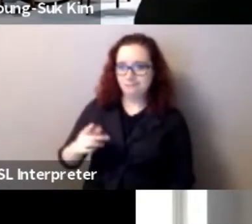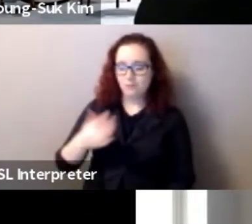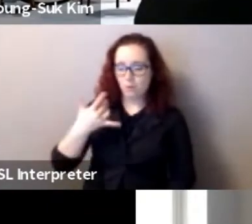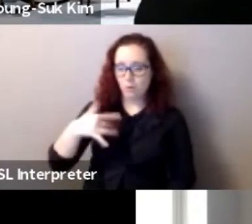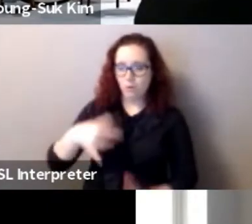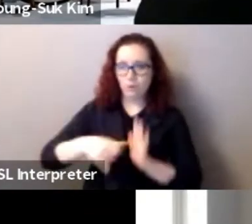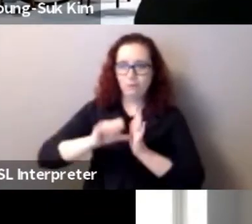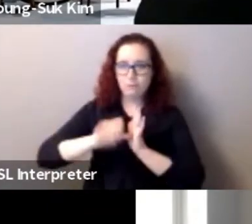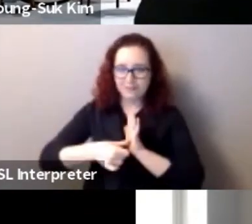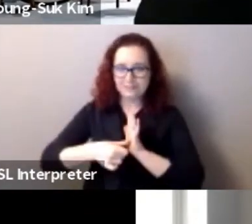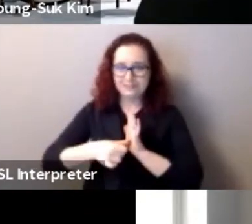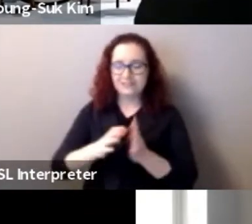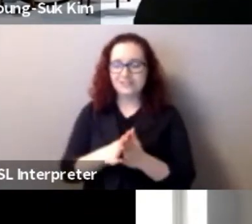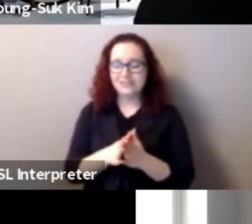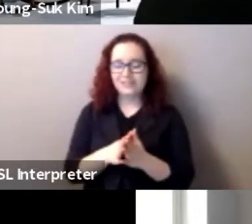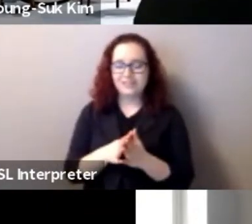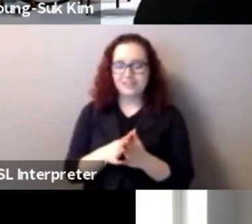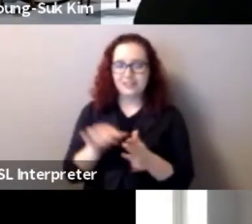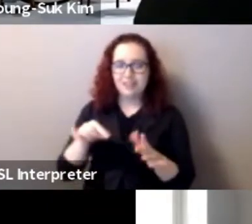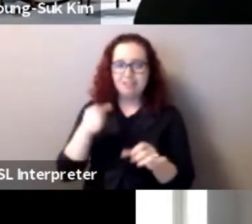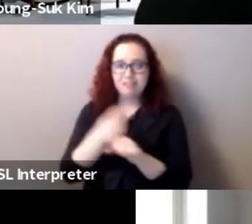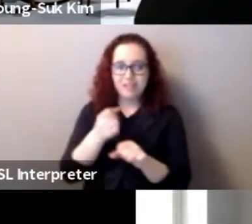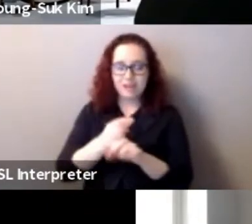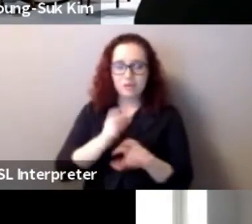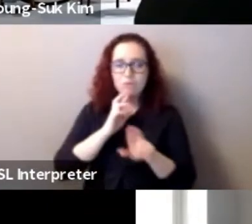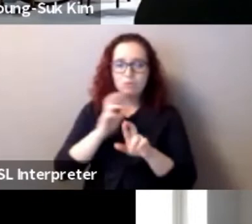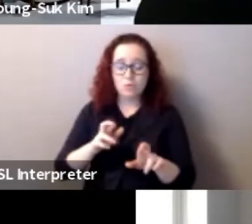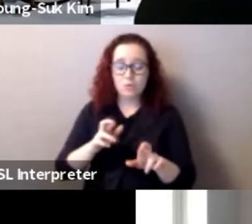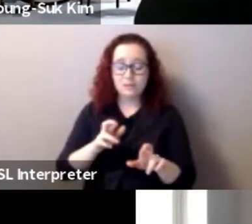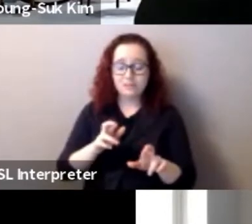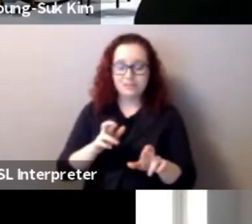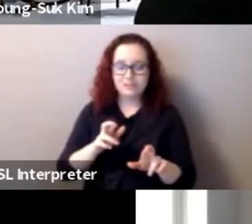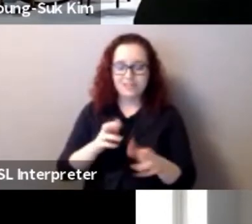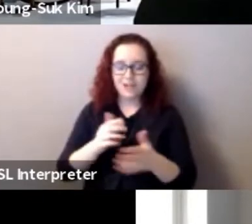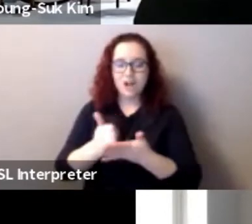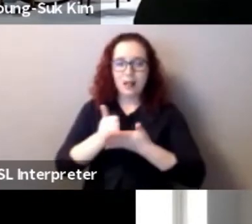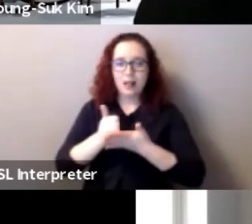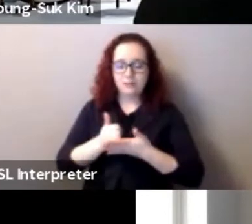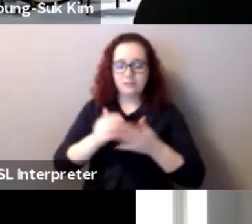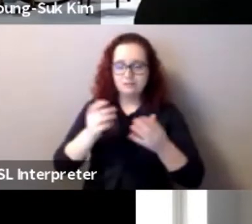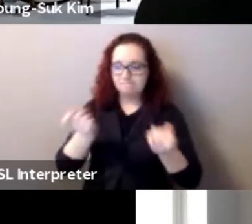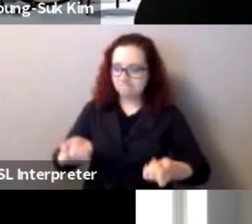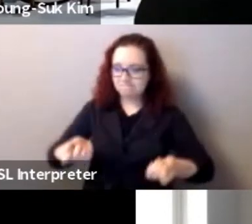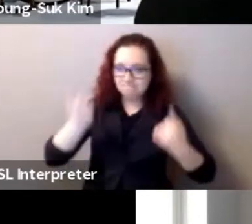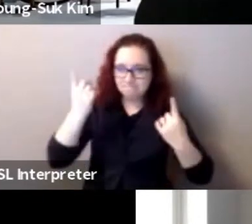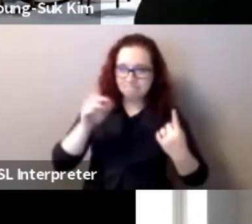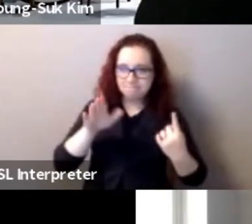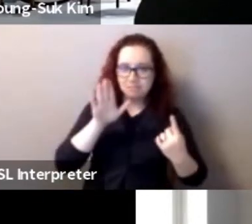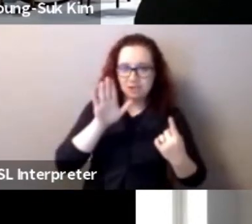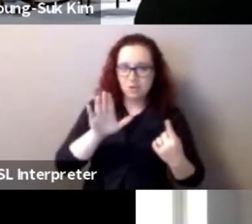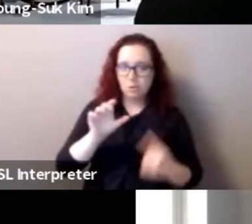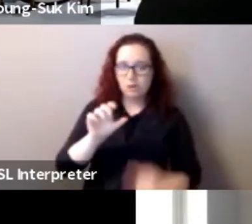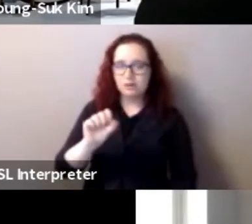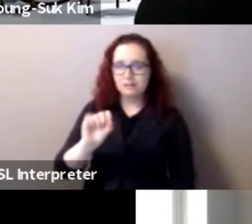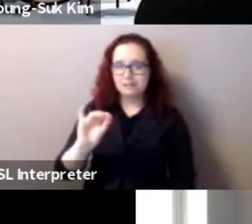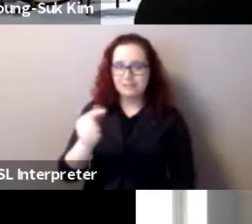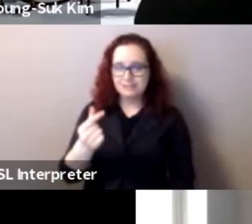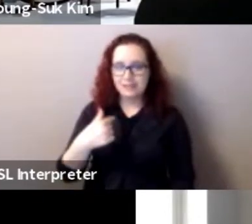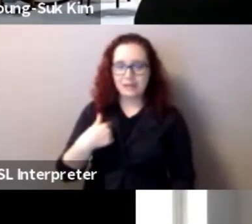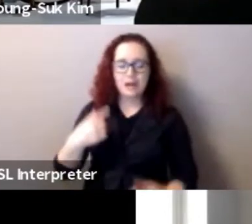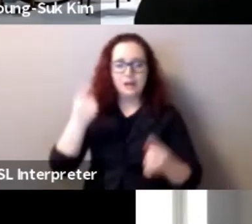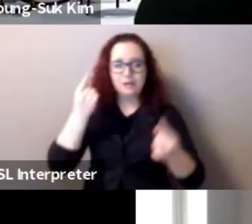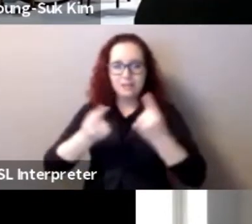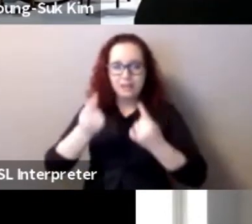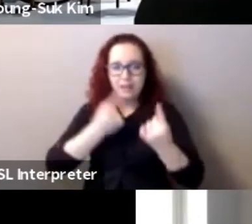And these annual report forms are really a great way to share what you've been doing. And I'd like to, thinking about ways that perhaps we